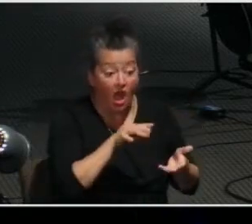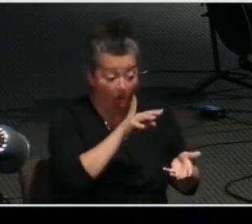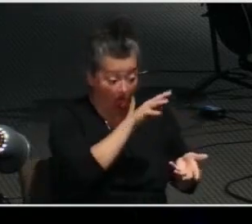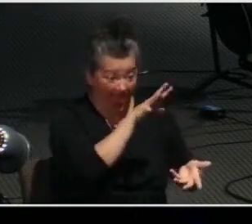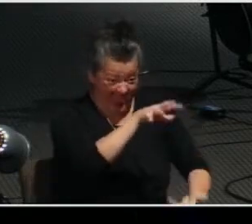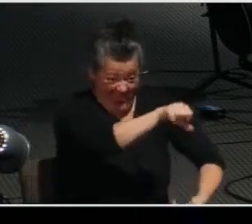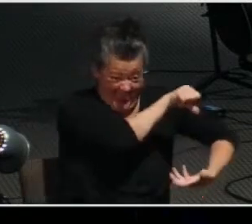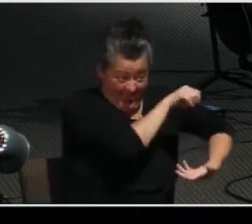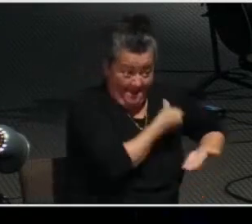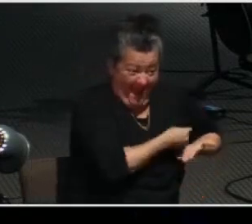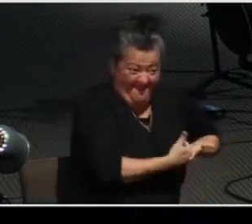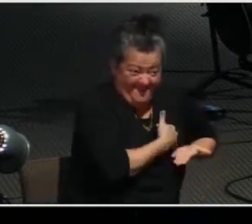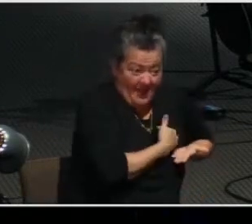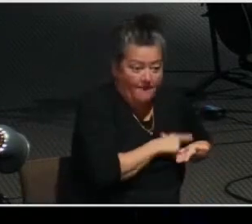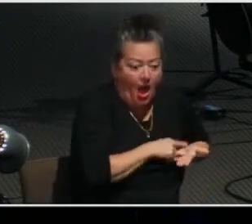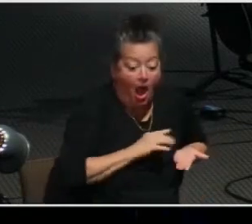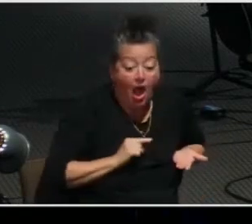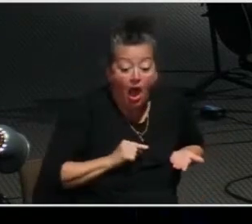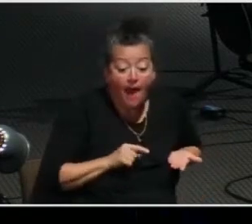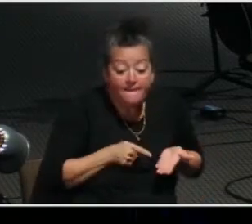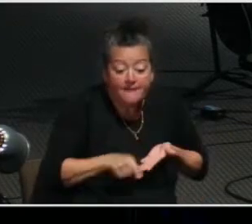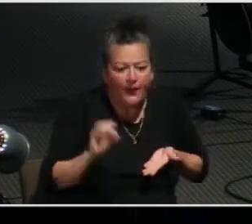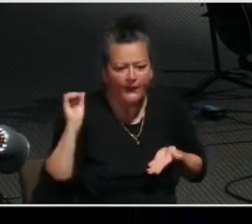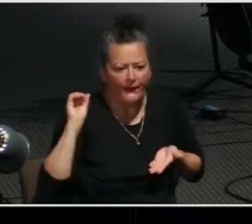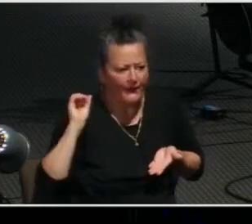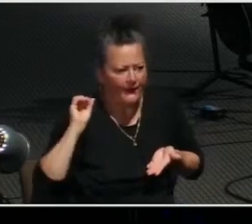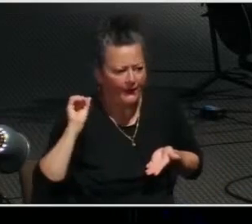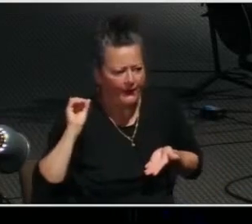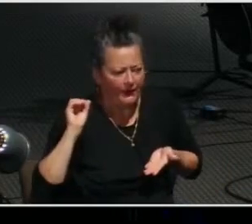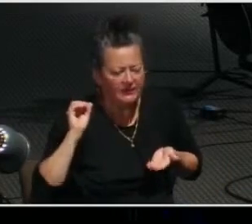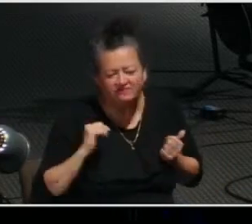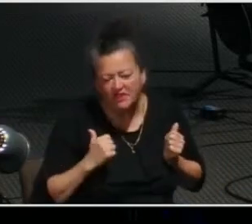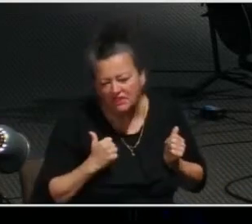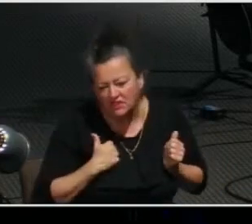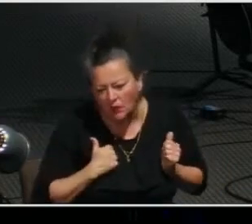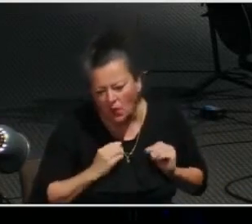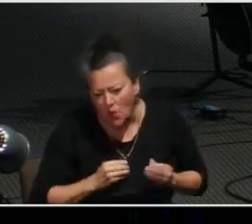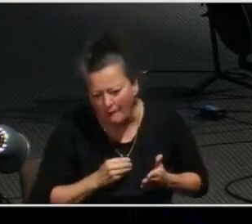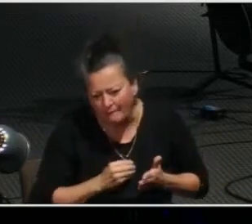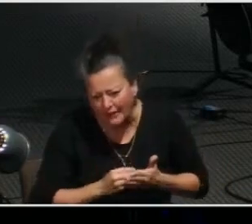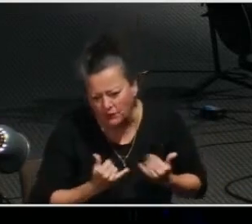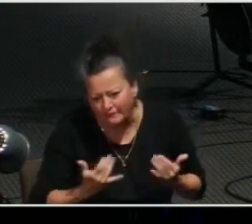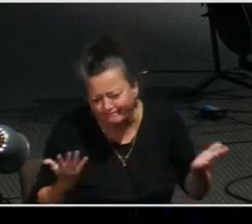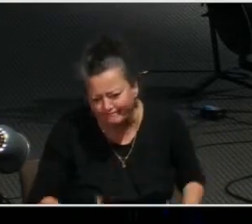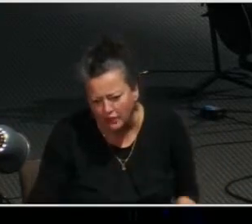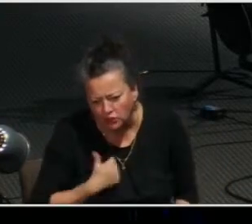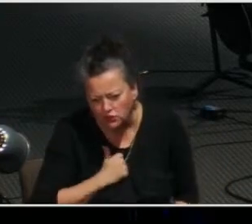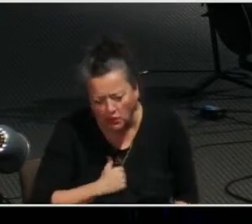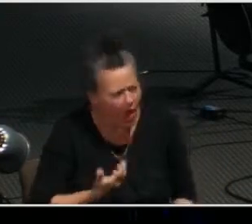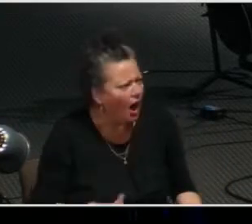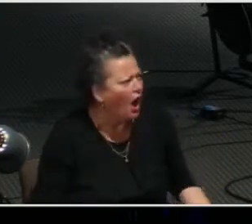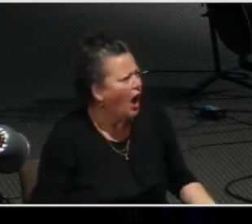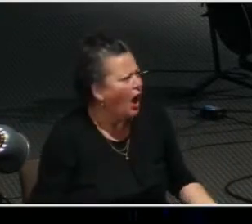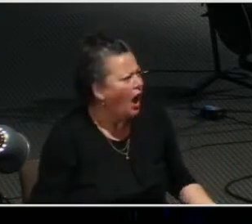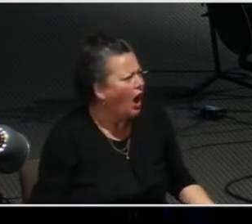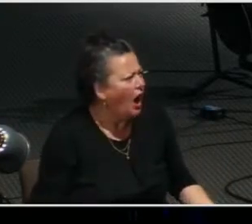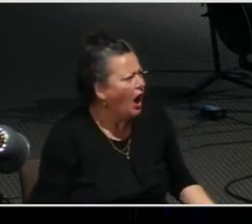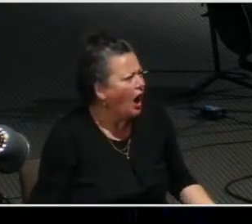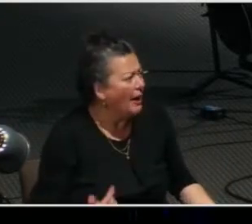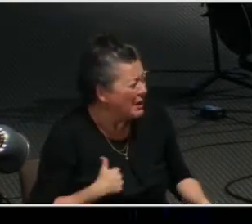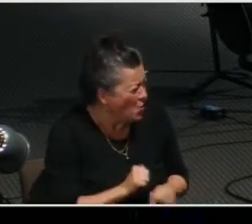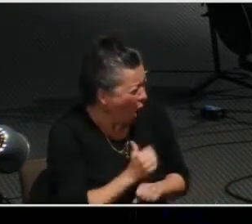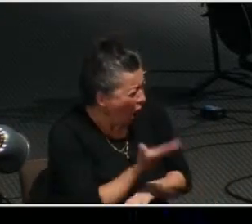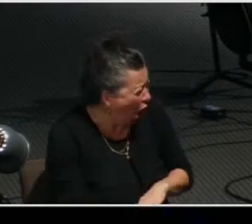I won't be able to pay you." And the poor laborer goes home to tell his wife, "There's no money